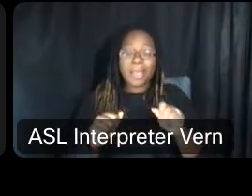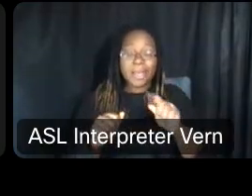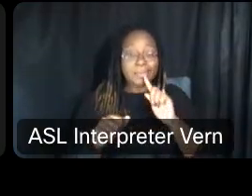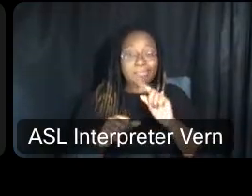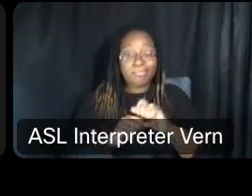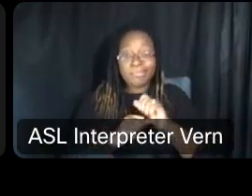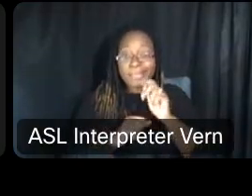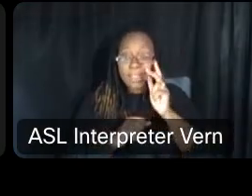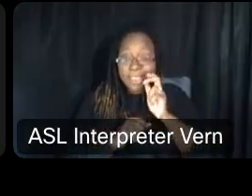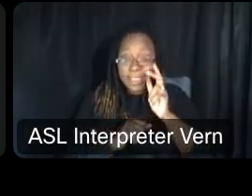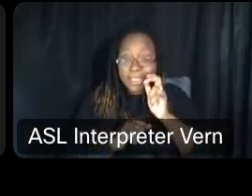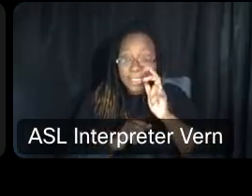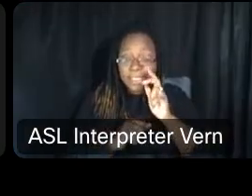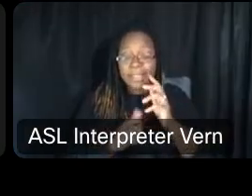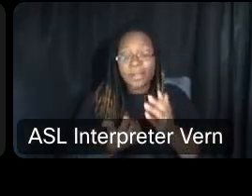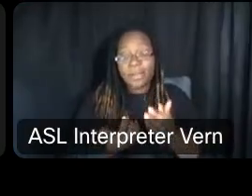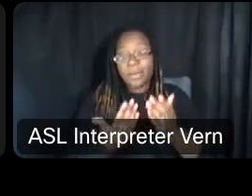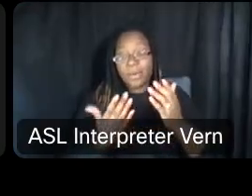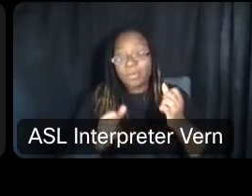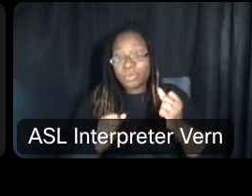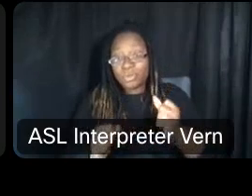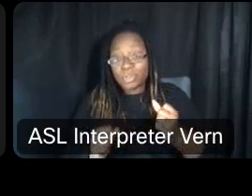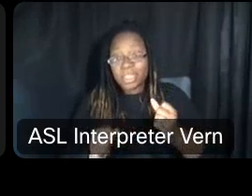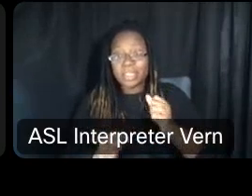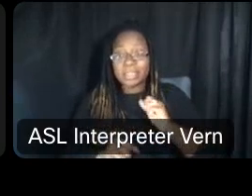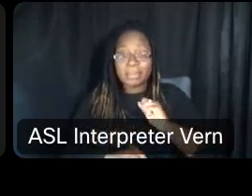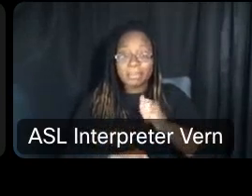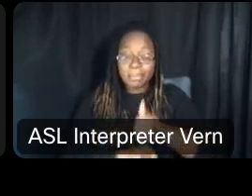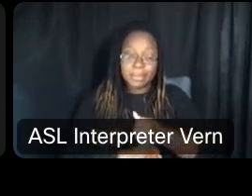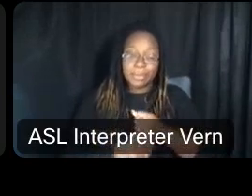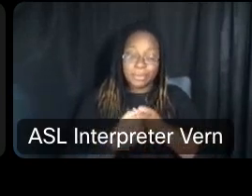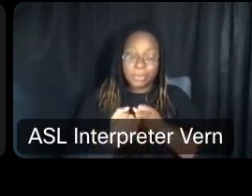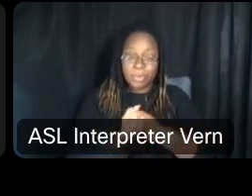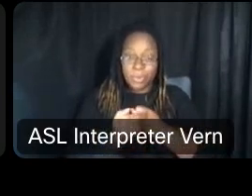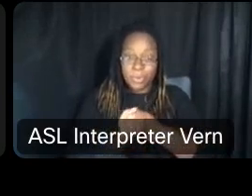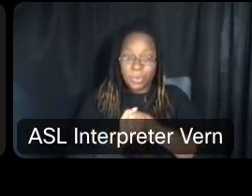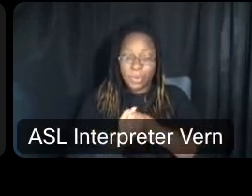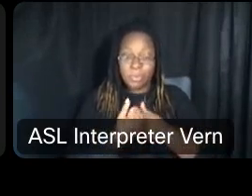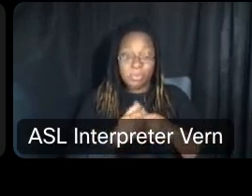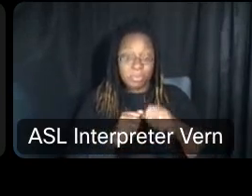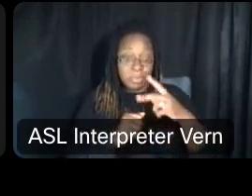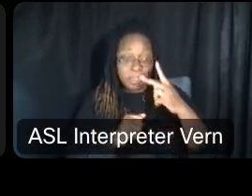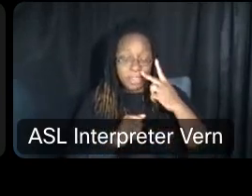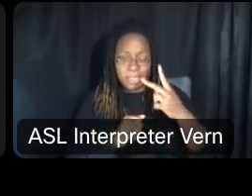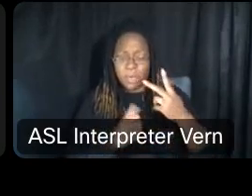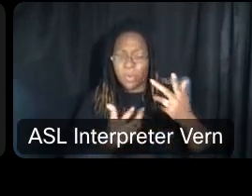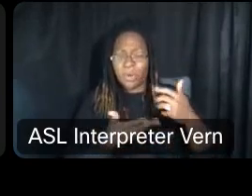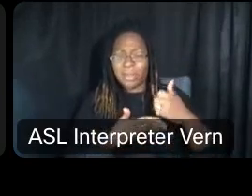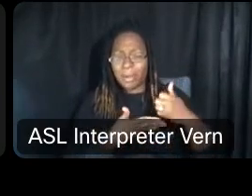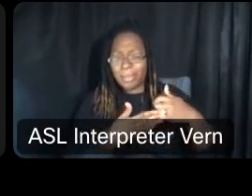offer strengths-based support. So finding out what's been helpful as they've been going through